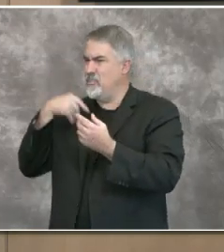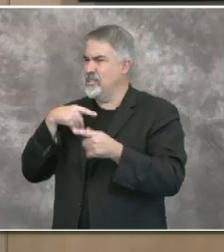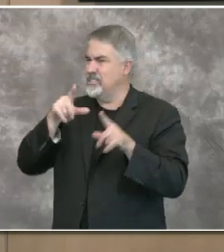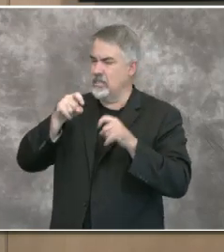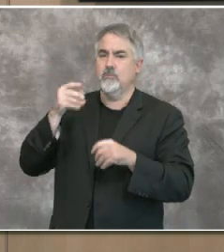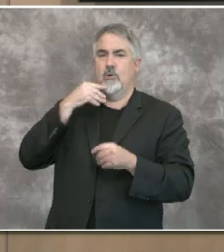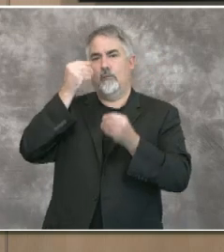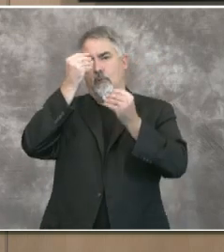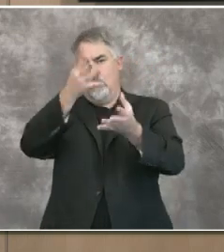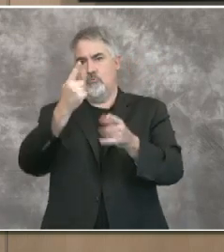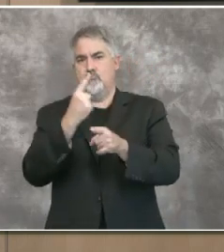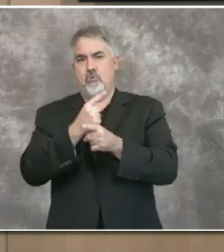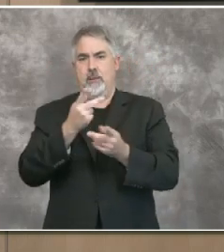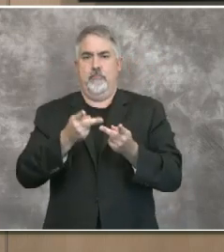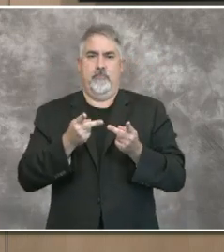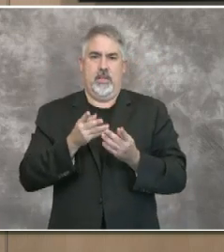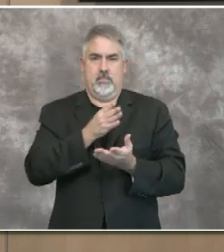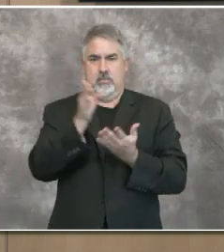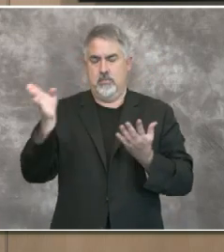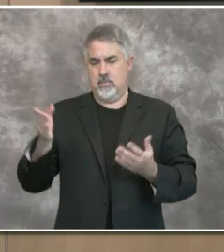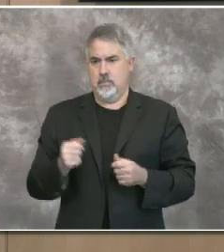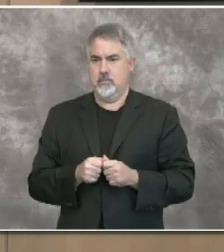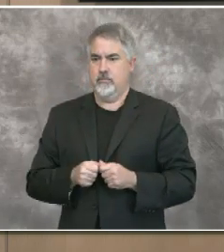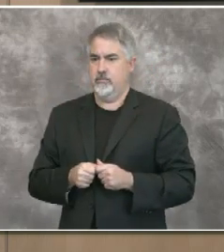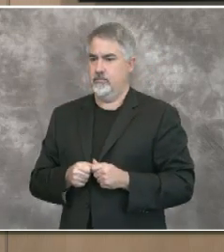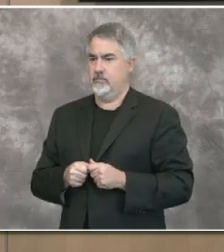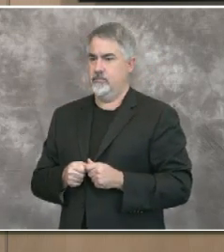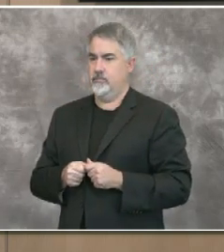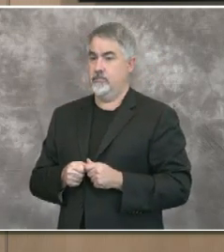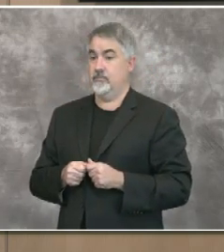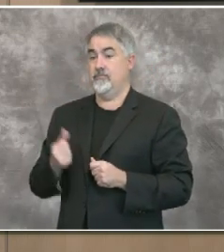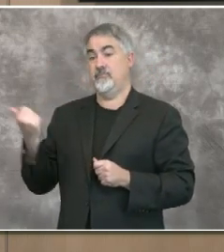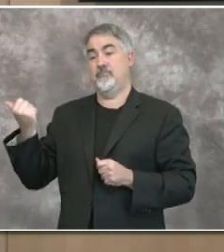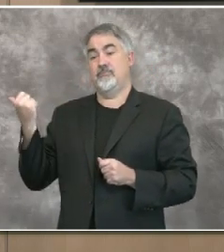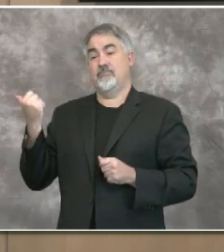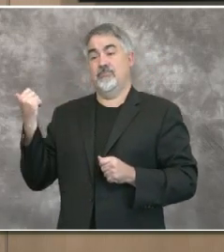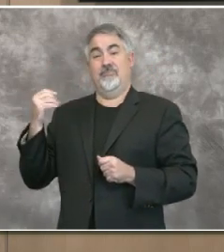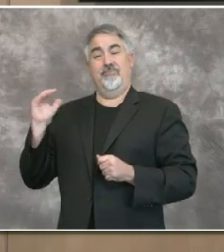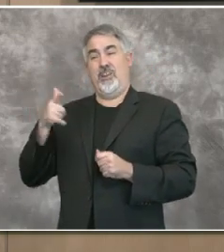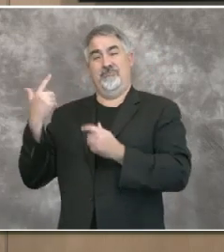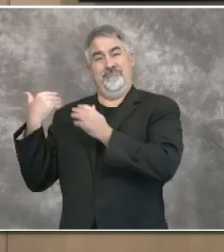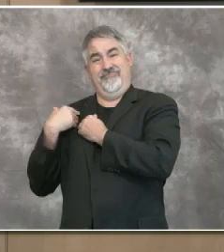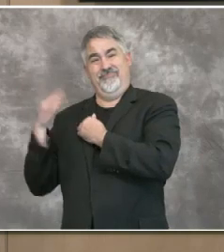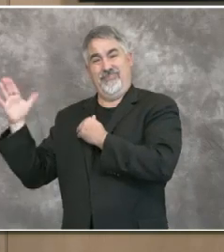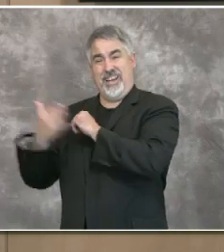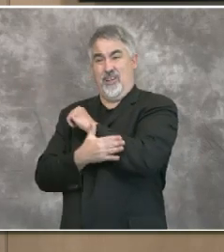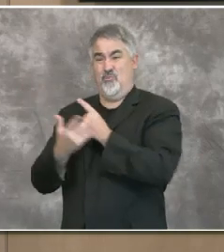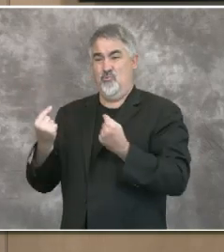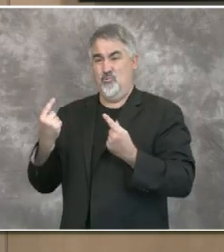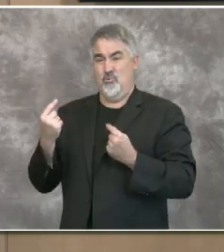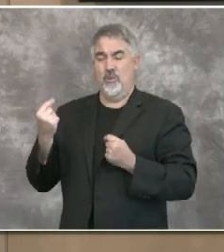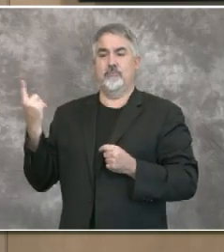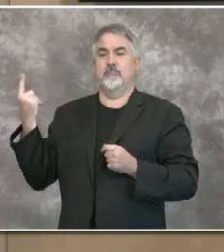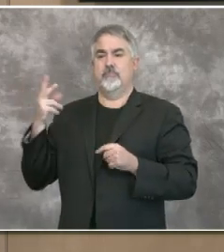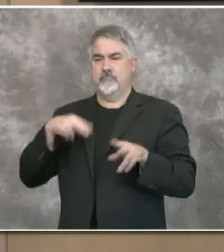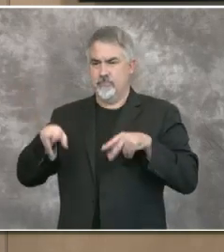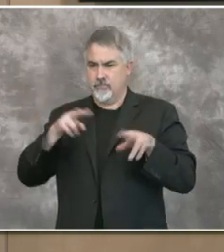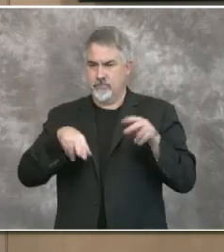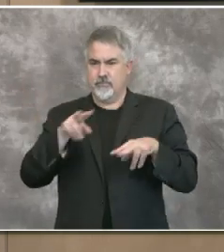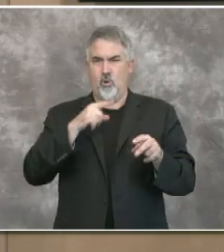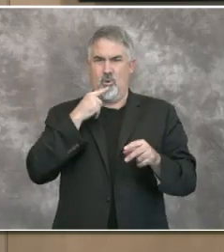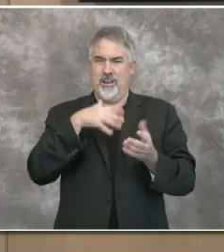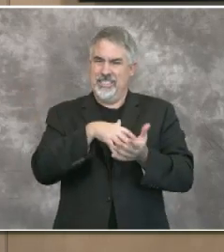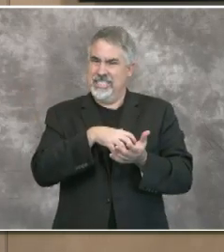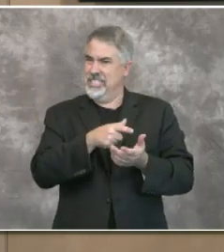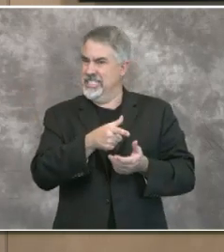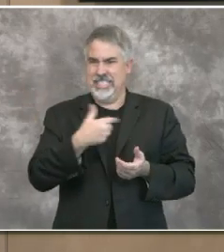federally qualified health centers. Again, our role in the county is to make sure that those who are vulnerable get access to care and are evaluated. It's up to